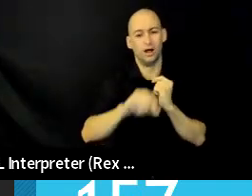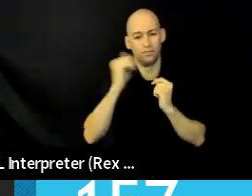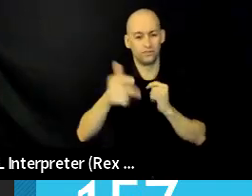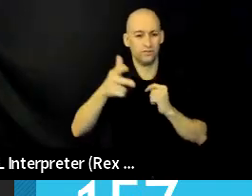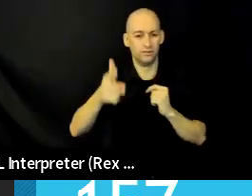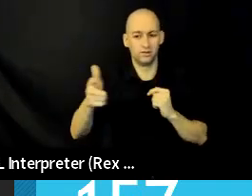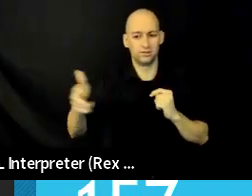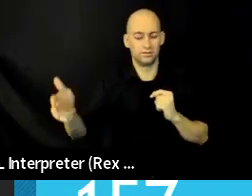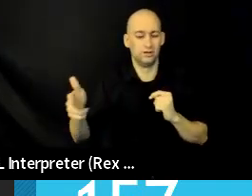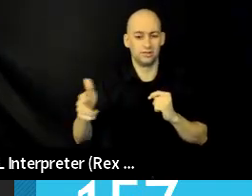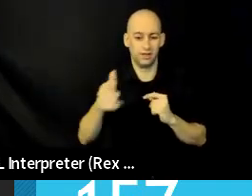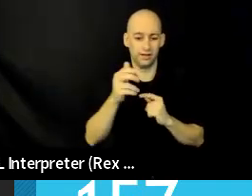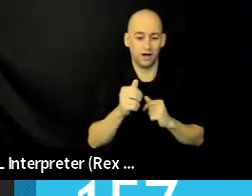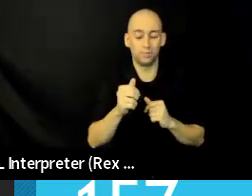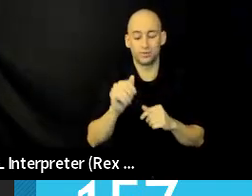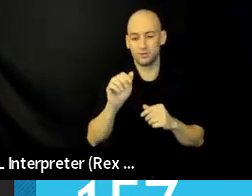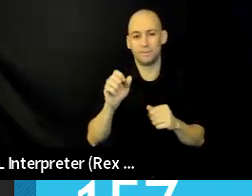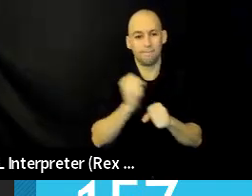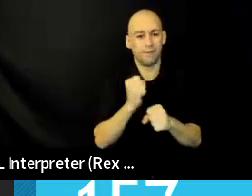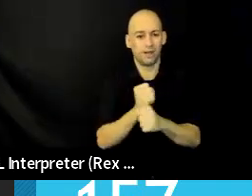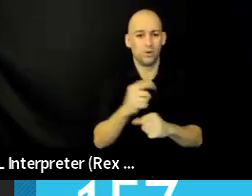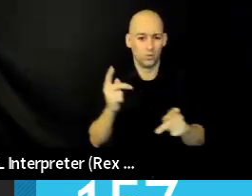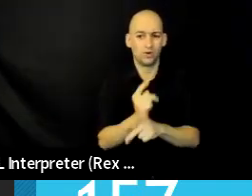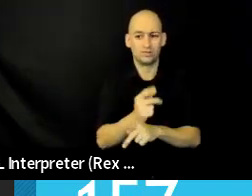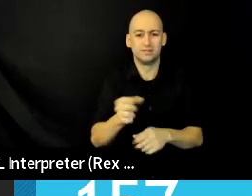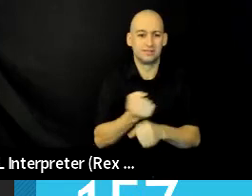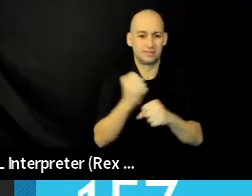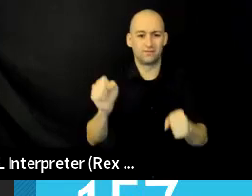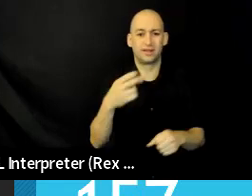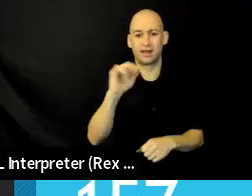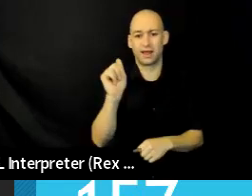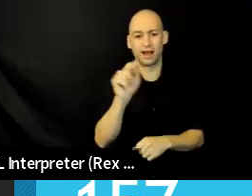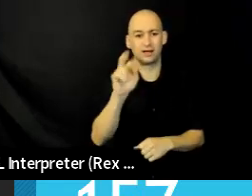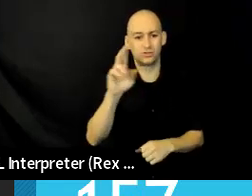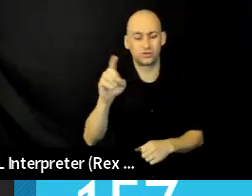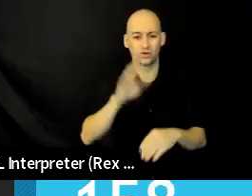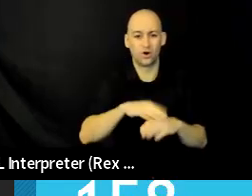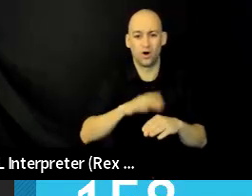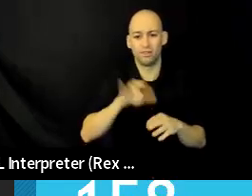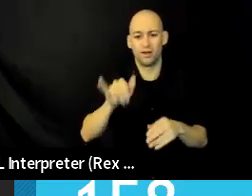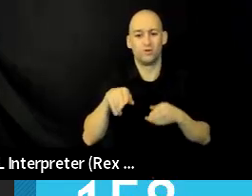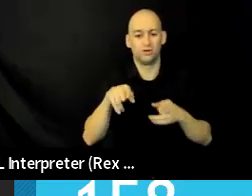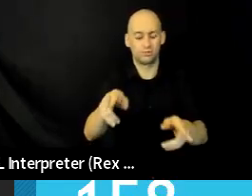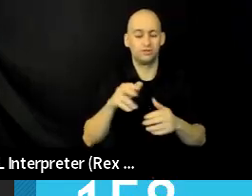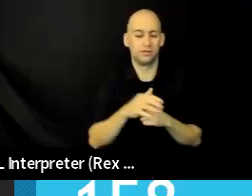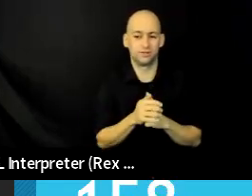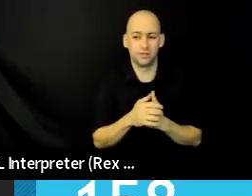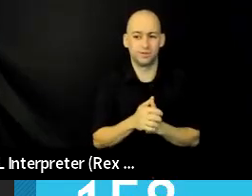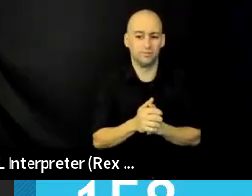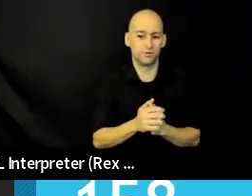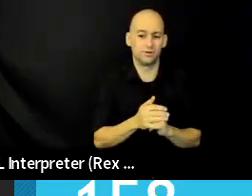vehicles, exacerbating safety hazards on Wellsona Road. Next slide, please.